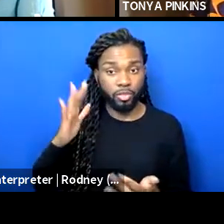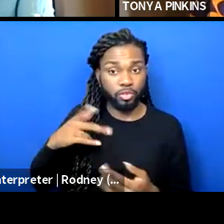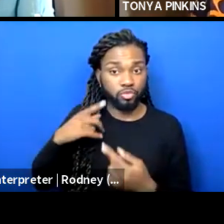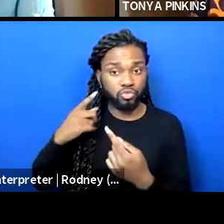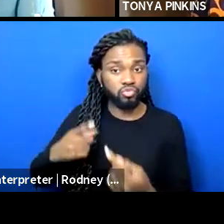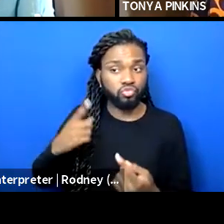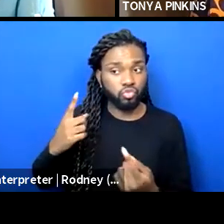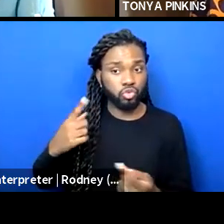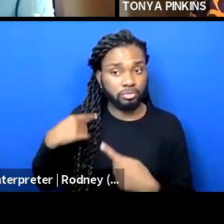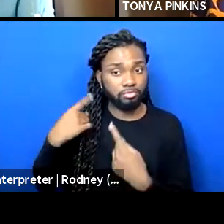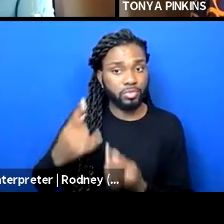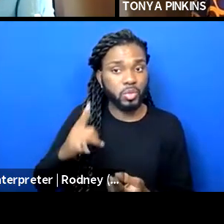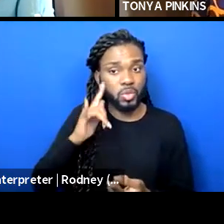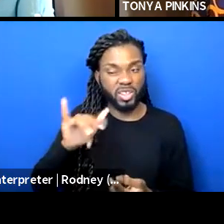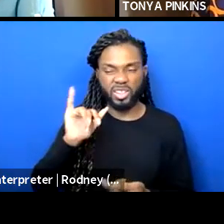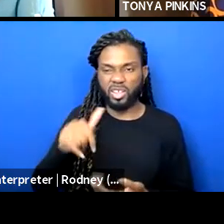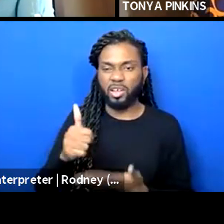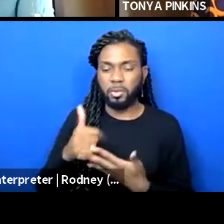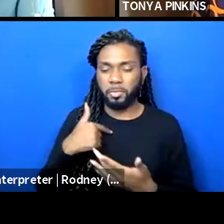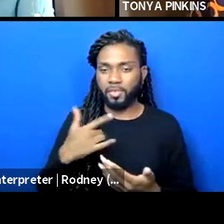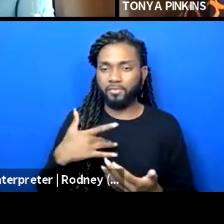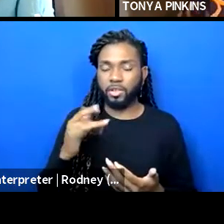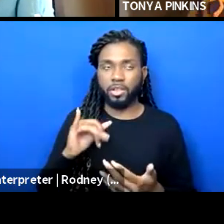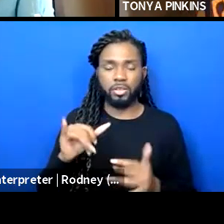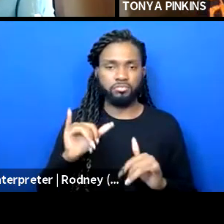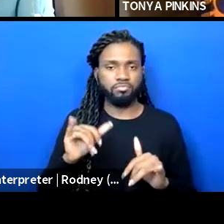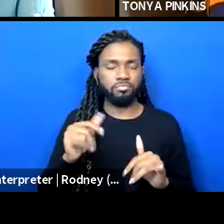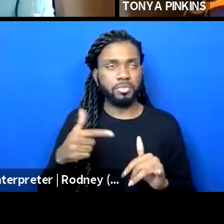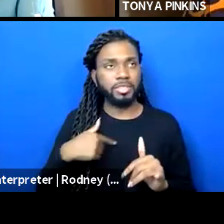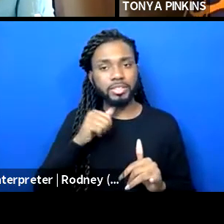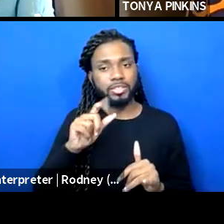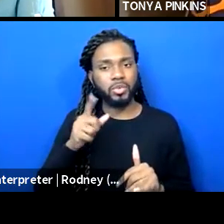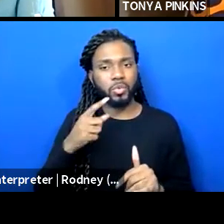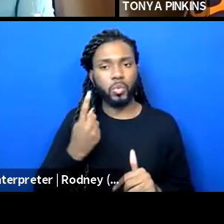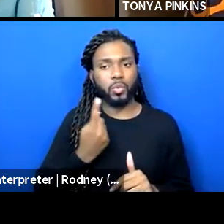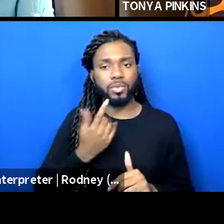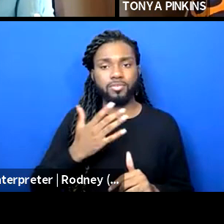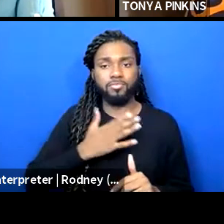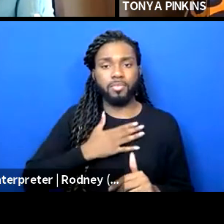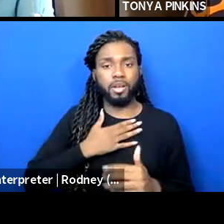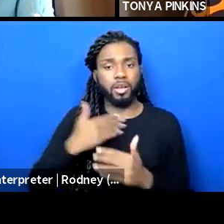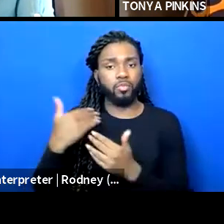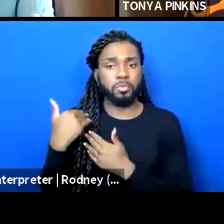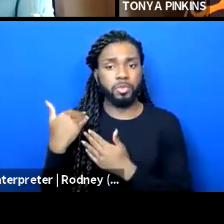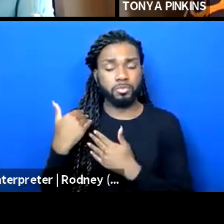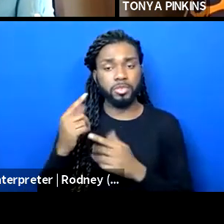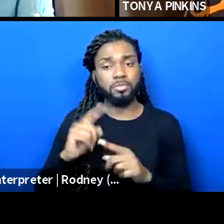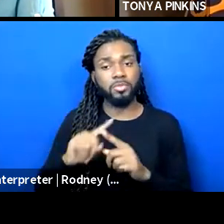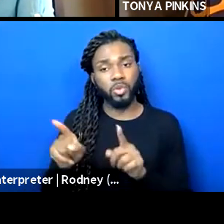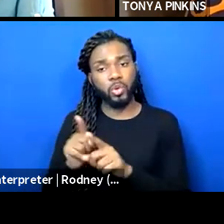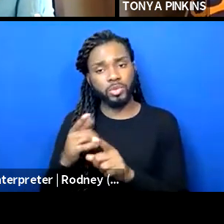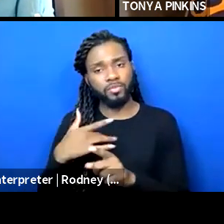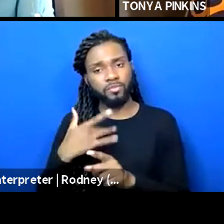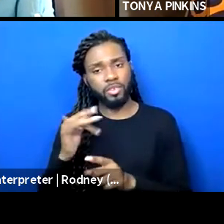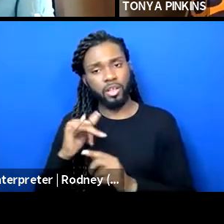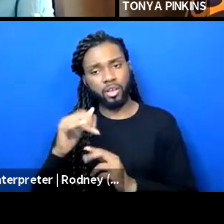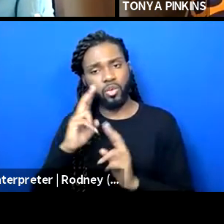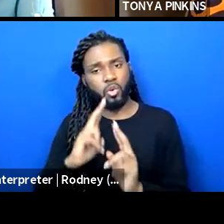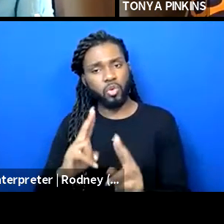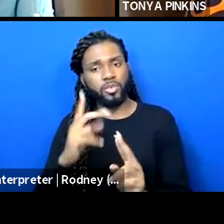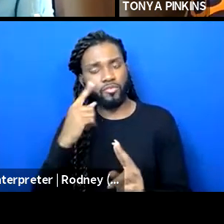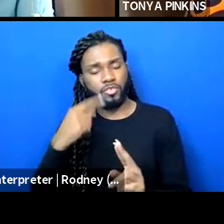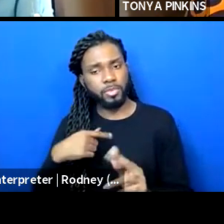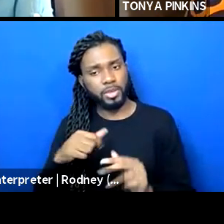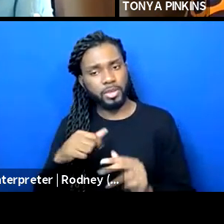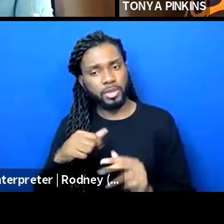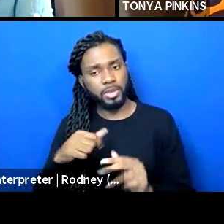been, it made me feel like it's not only my responsibility, but an honor to keep